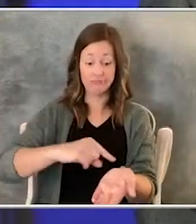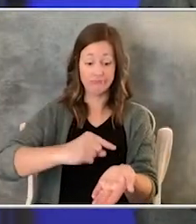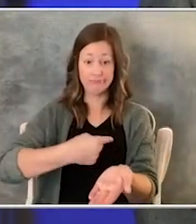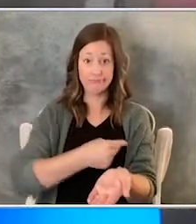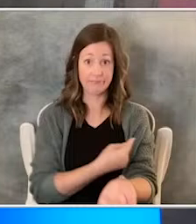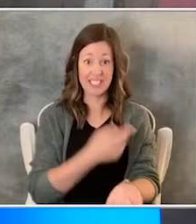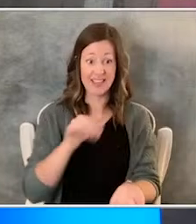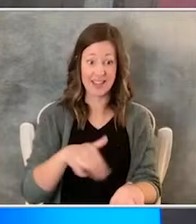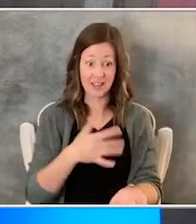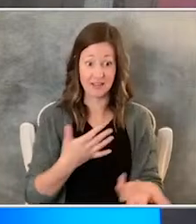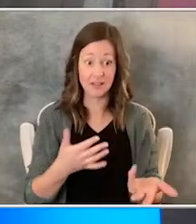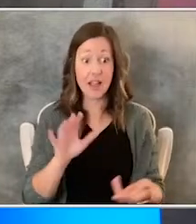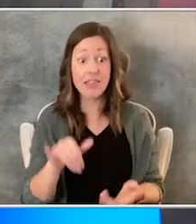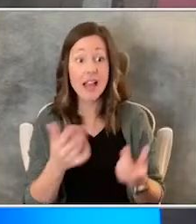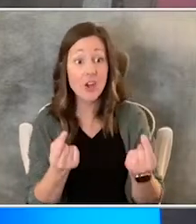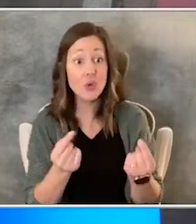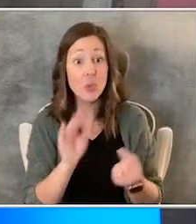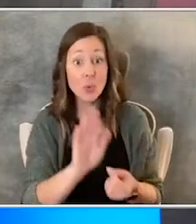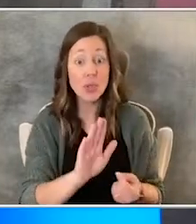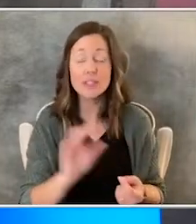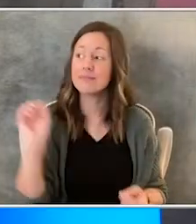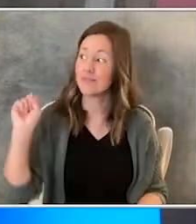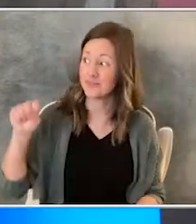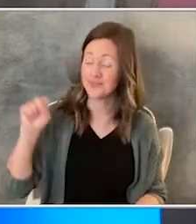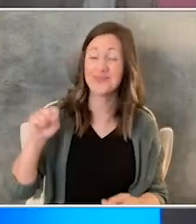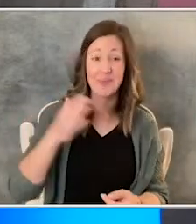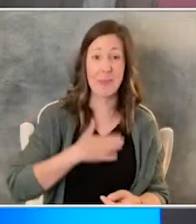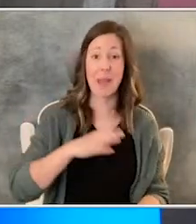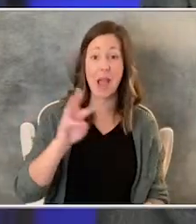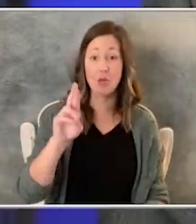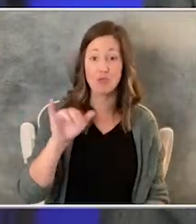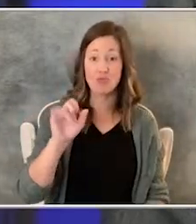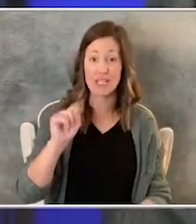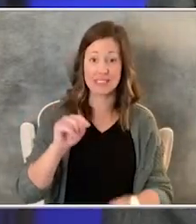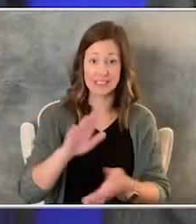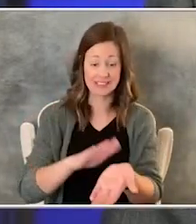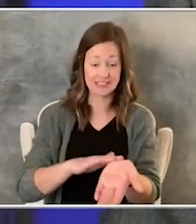everyone. Something Dr. Kennedy said about you, Dr. Spady,